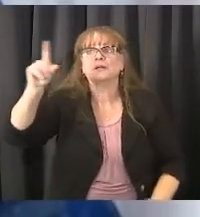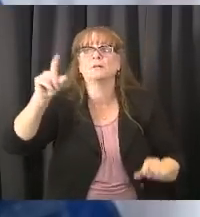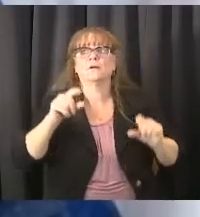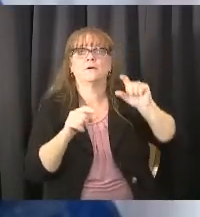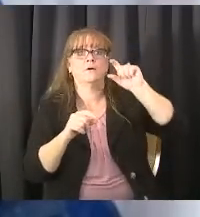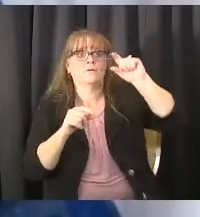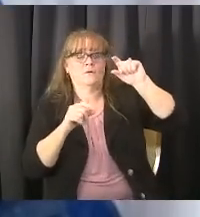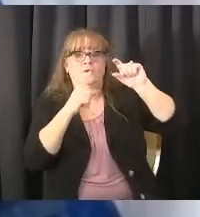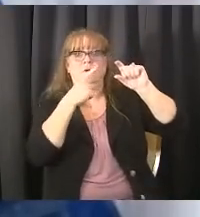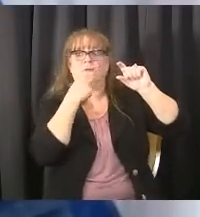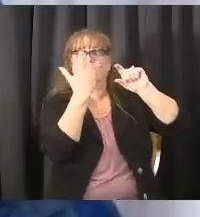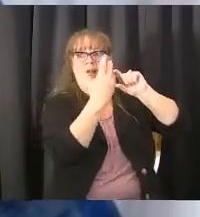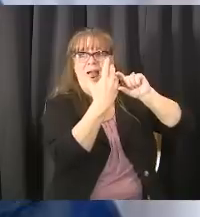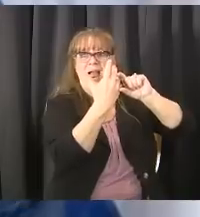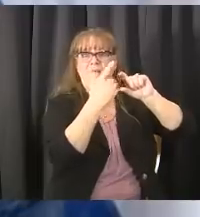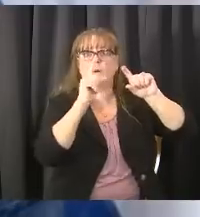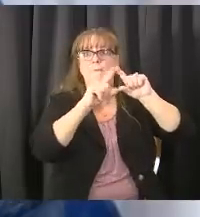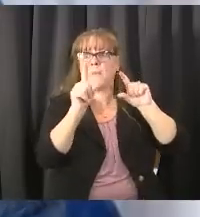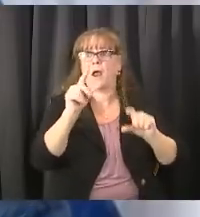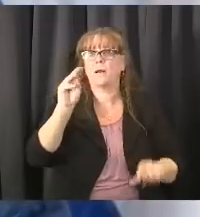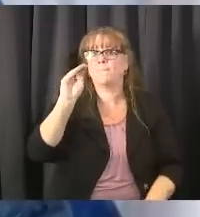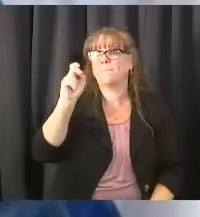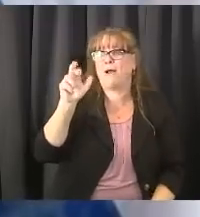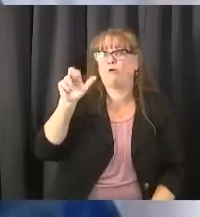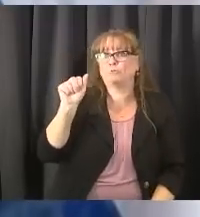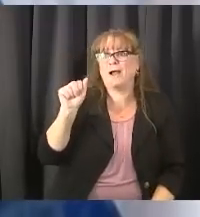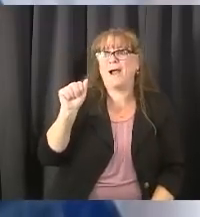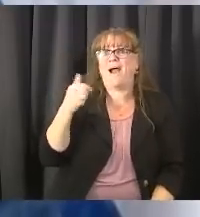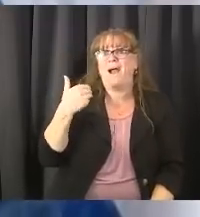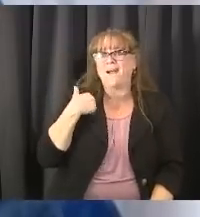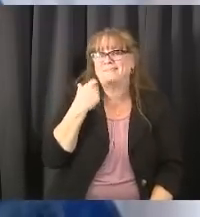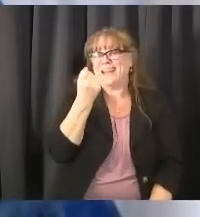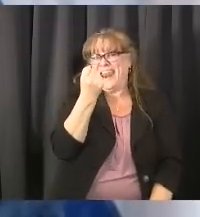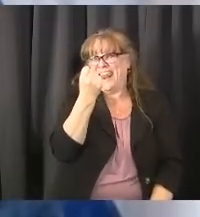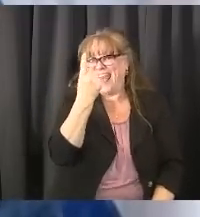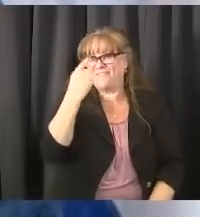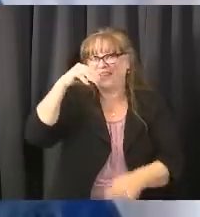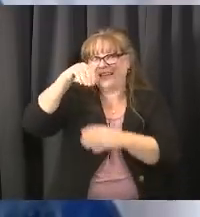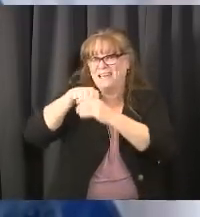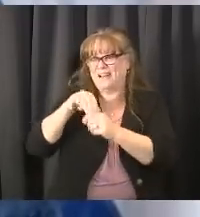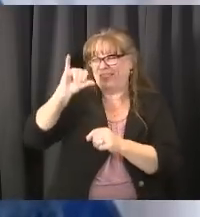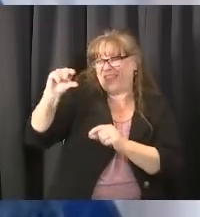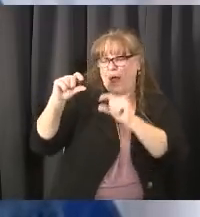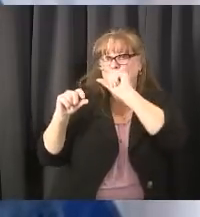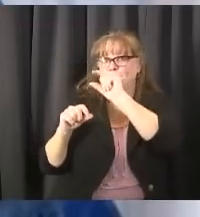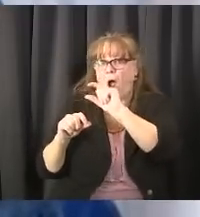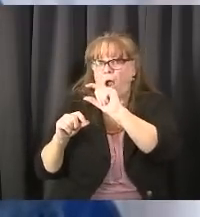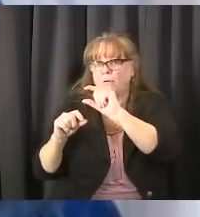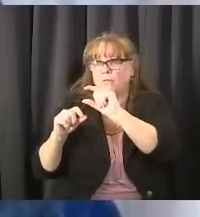Pfizer. And the reality is close to that when measured with precision. So if we can recognize